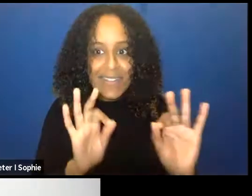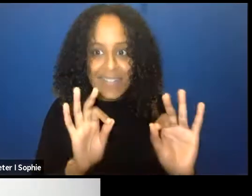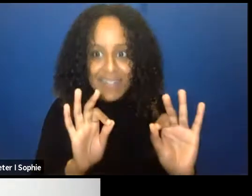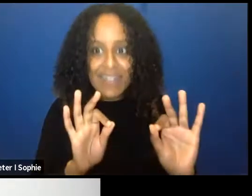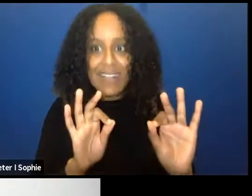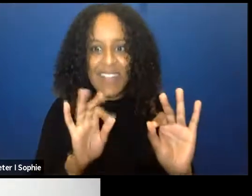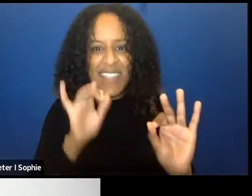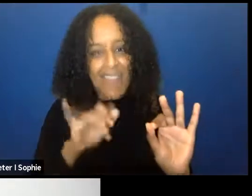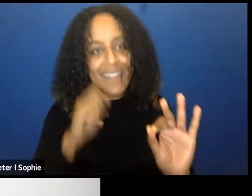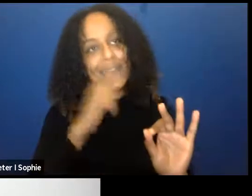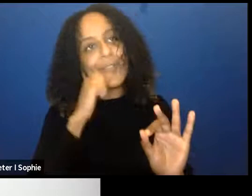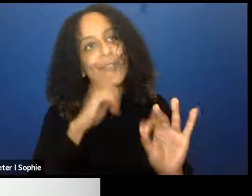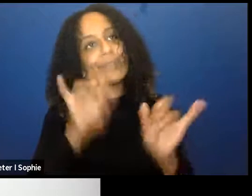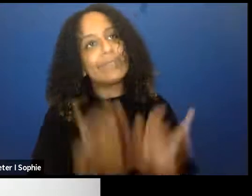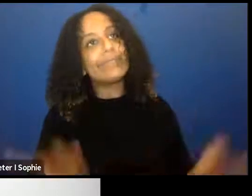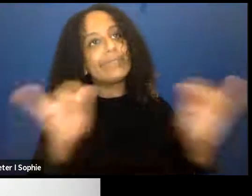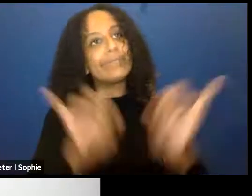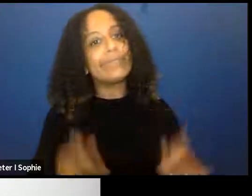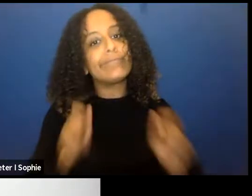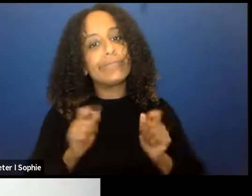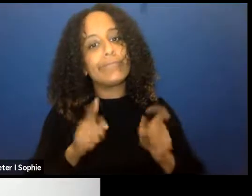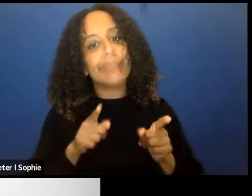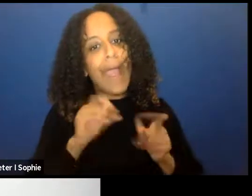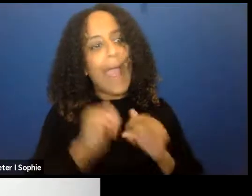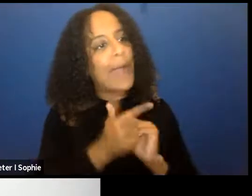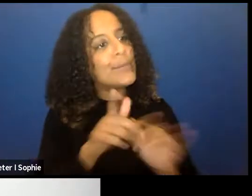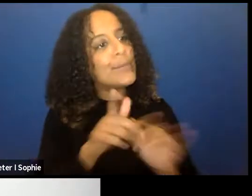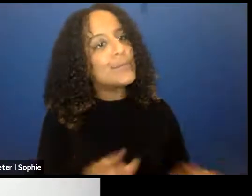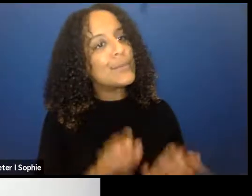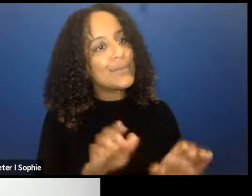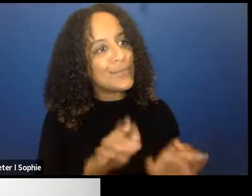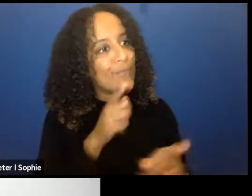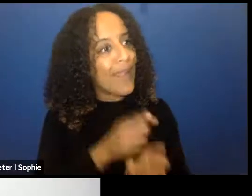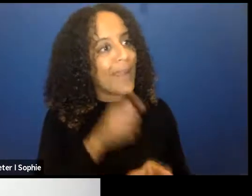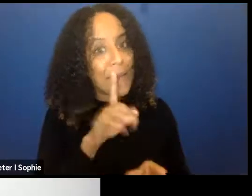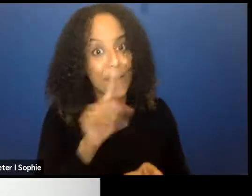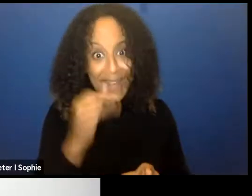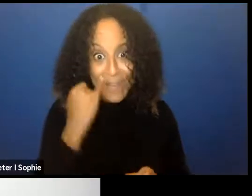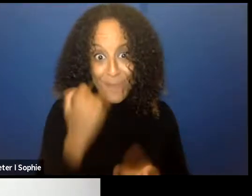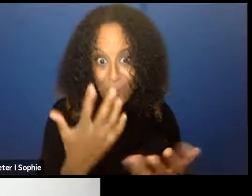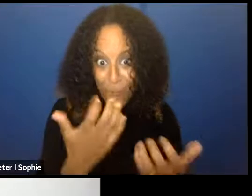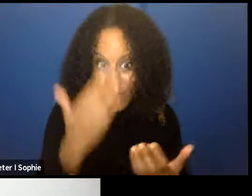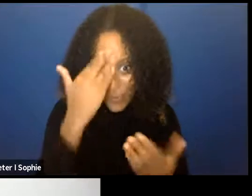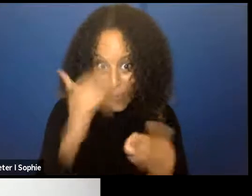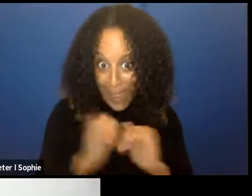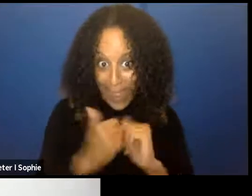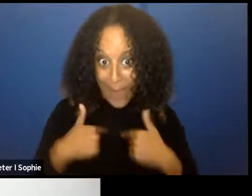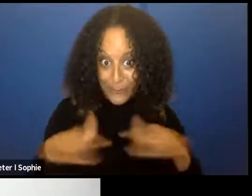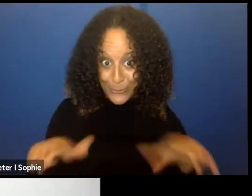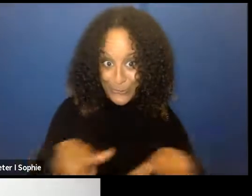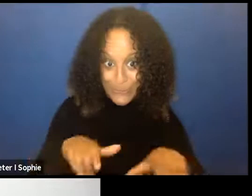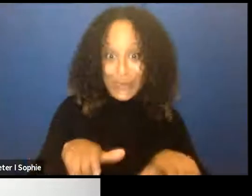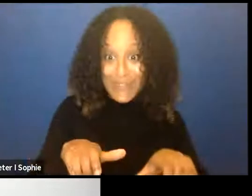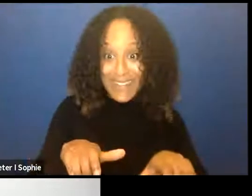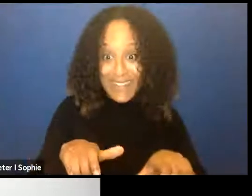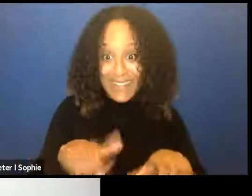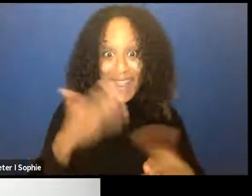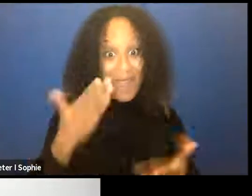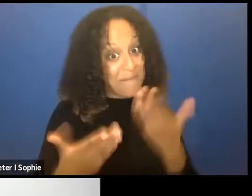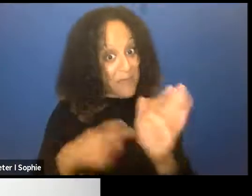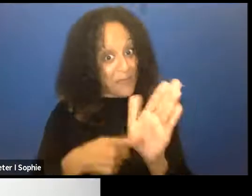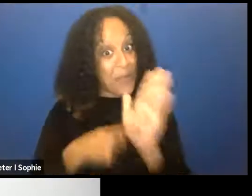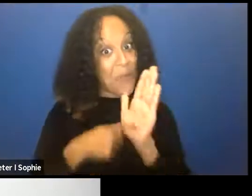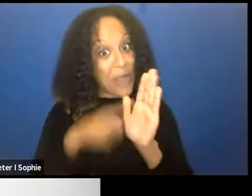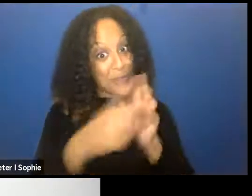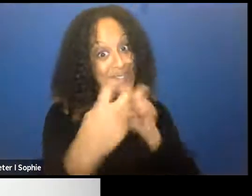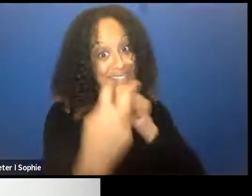kind of day-to-day question that you ask. But if you really want to know how I'm doing, it may require you to sit